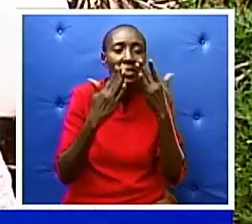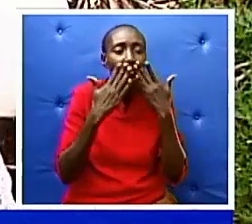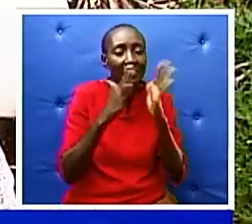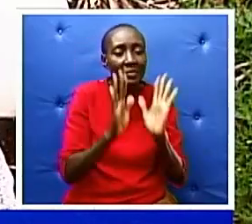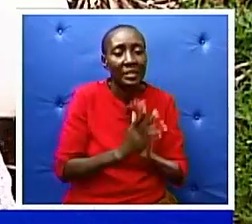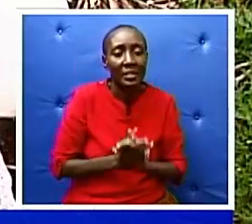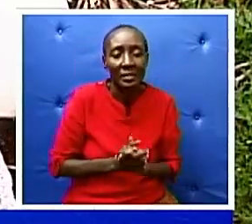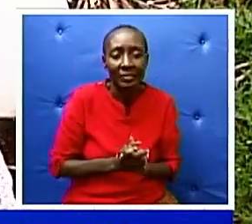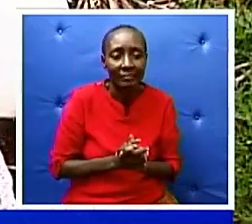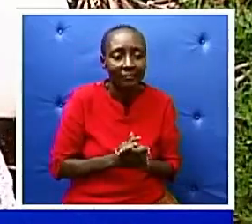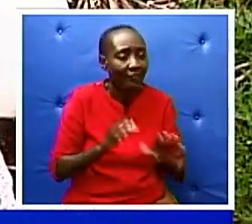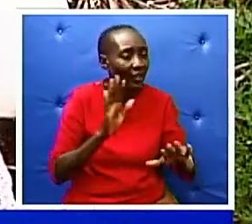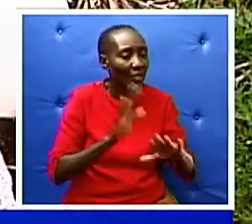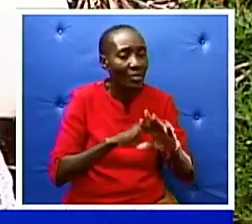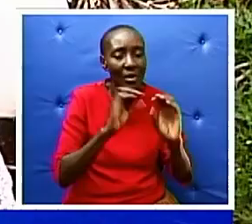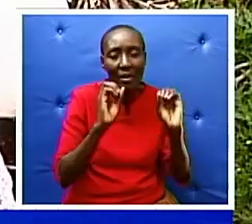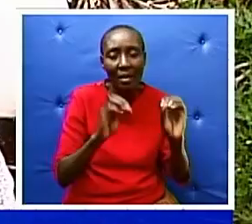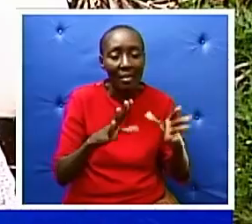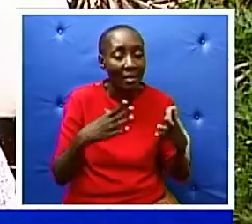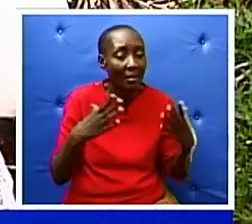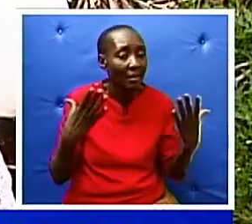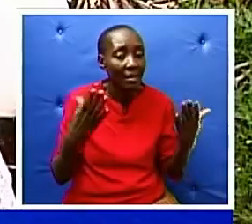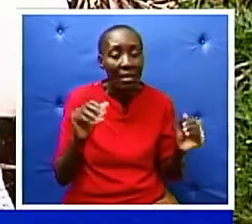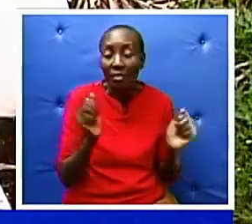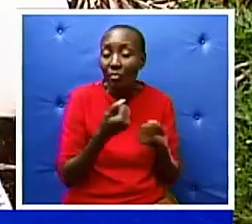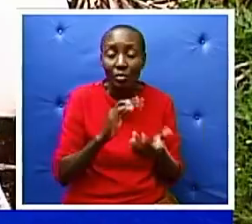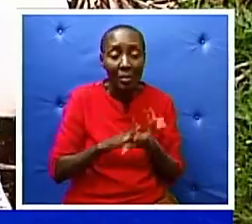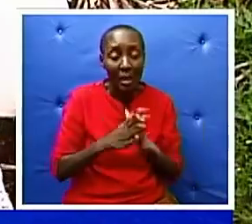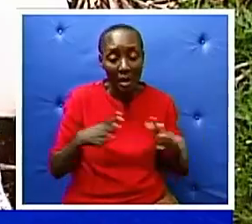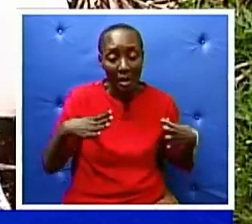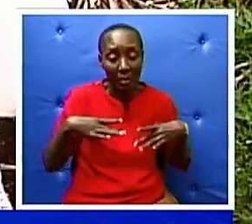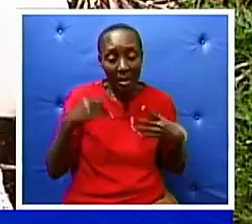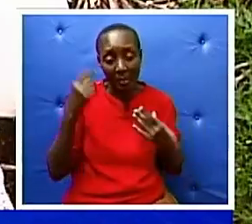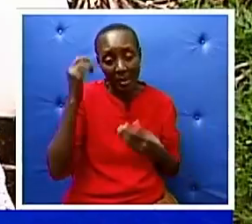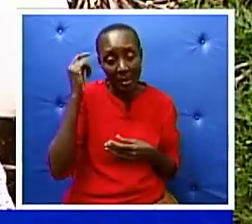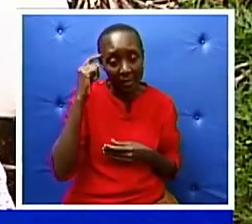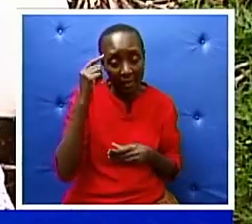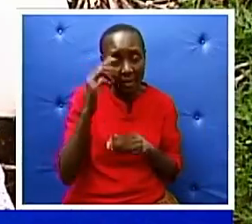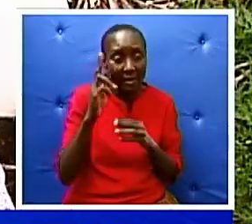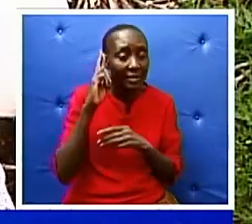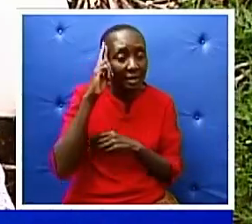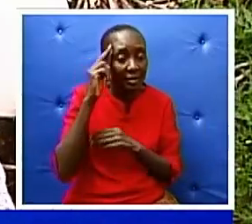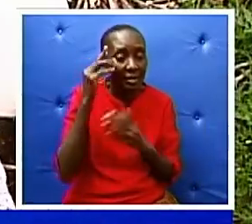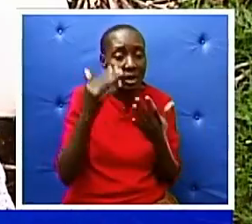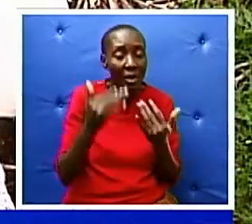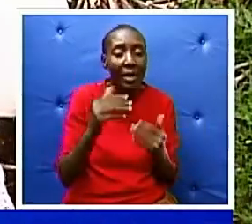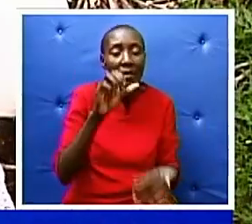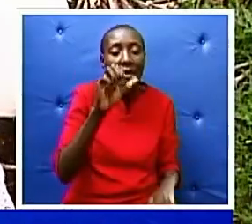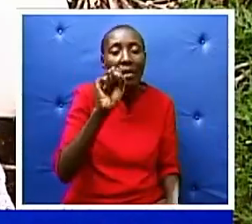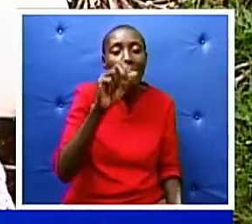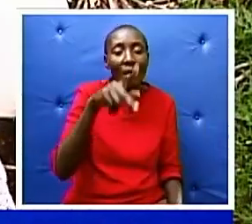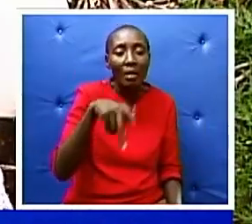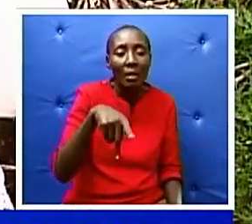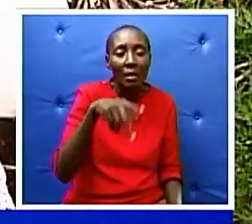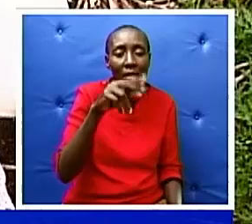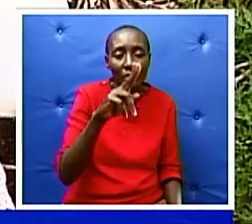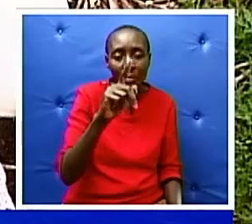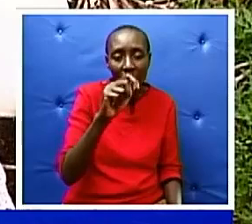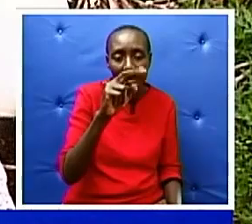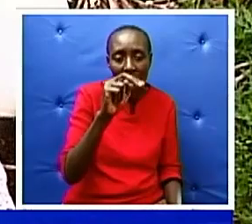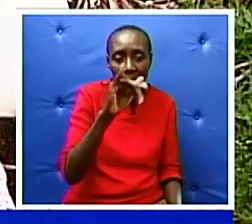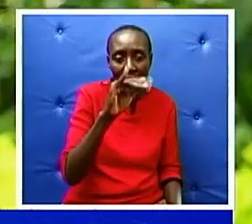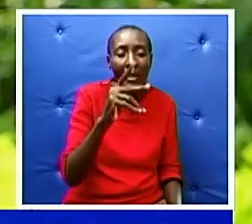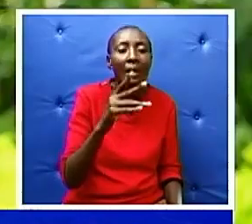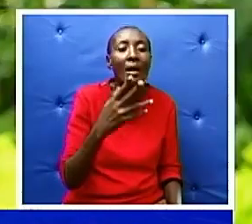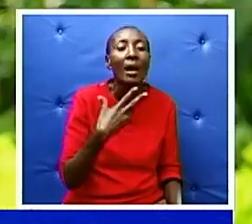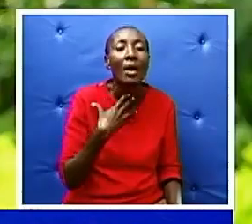It's not a good thing to be proud of. I think that's why they've created Sputnik. I would advise all politicians to just take Sputnik. Because they can